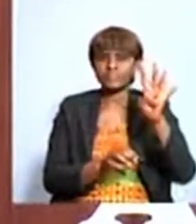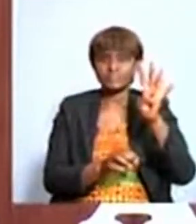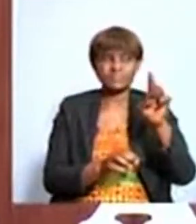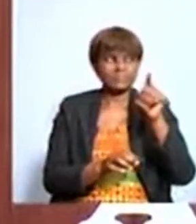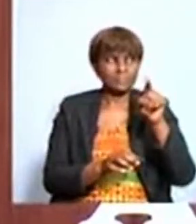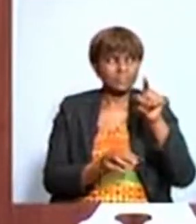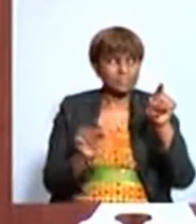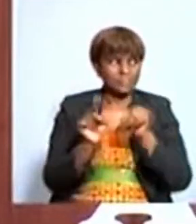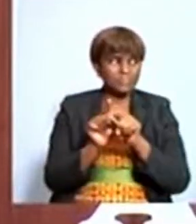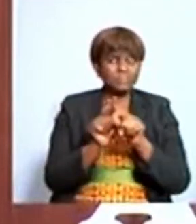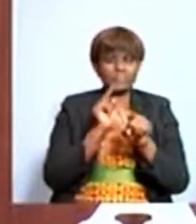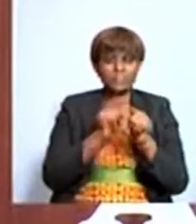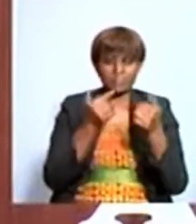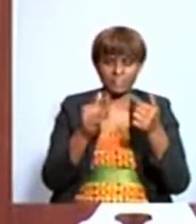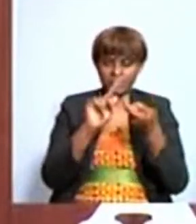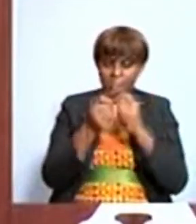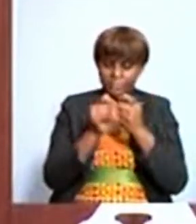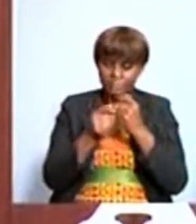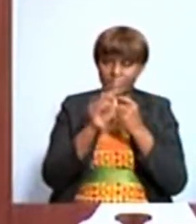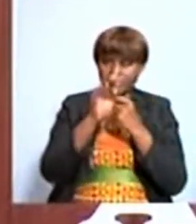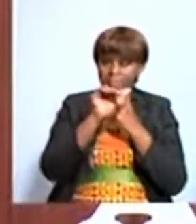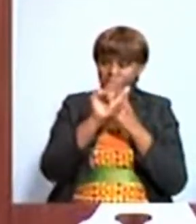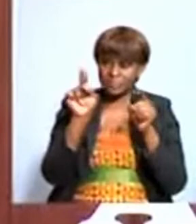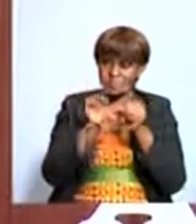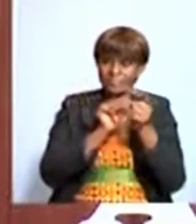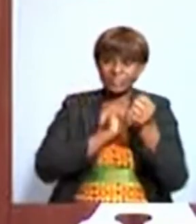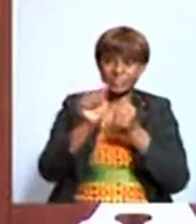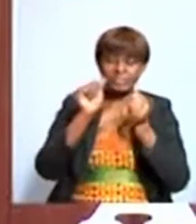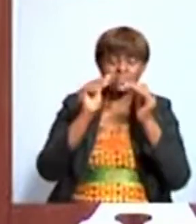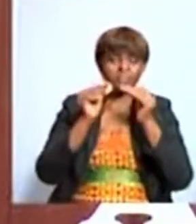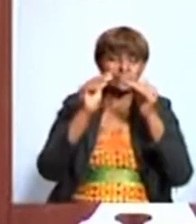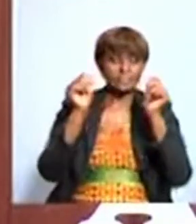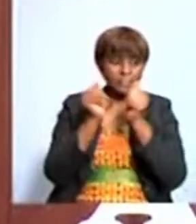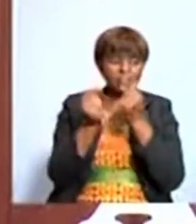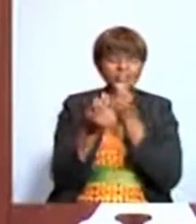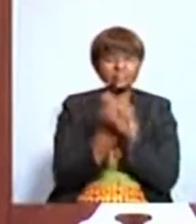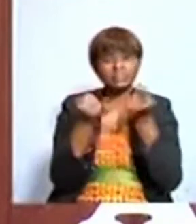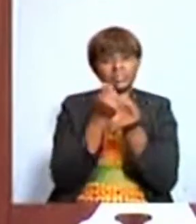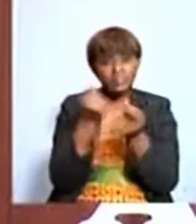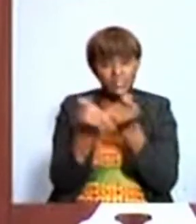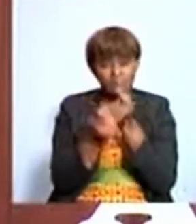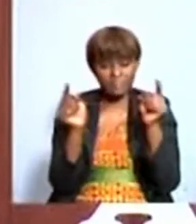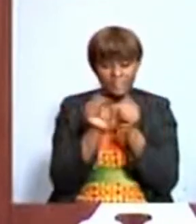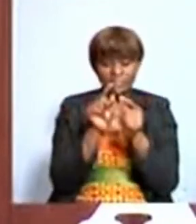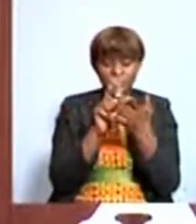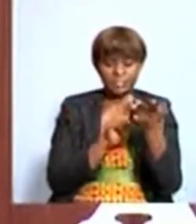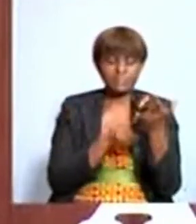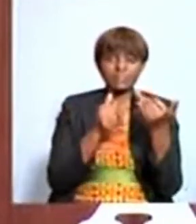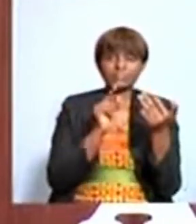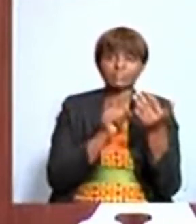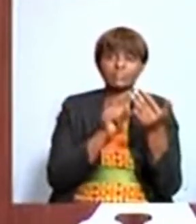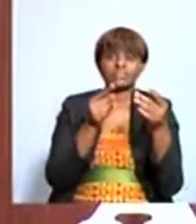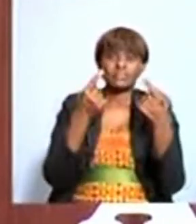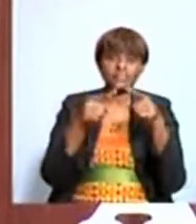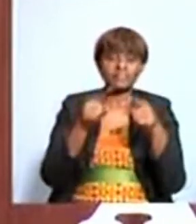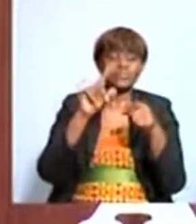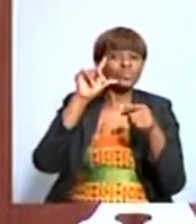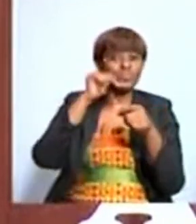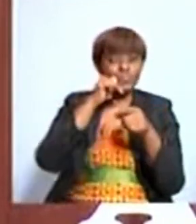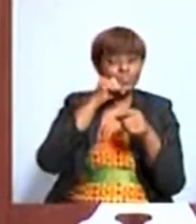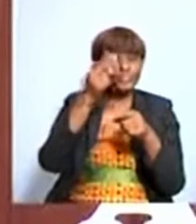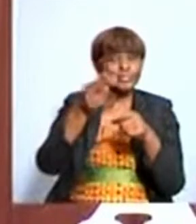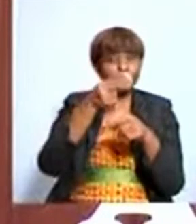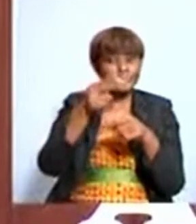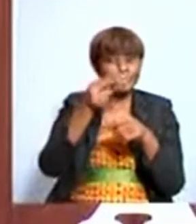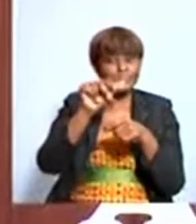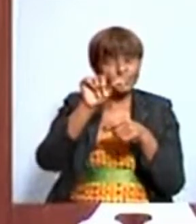And this amendment bill has passed committee stage with amendment and report stage to be taken tomorrow,